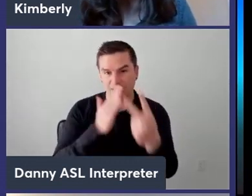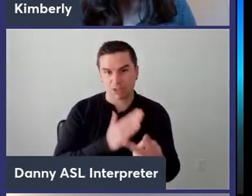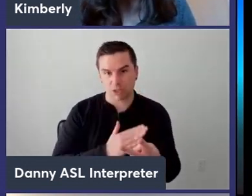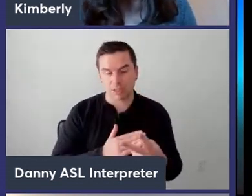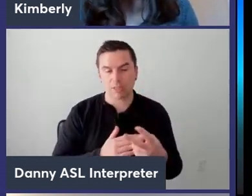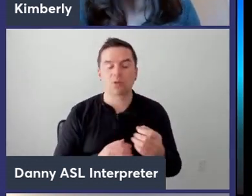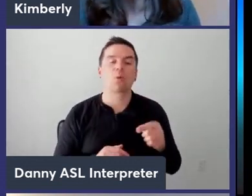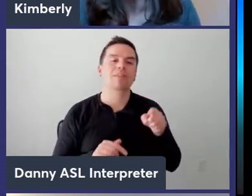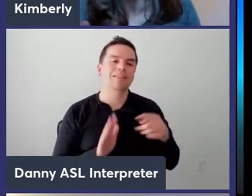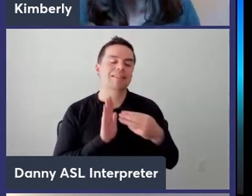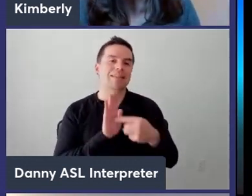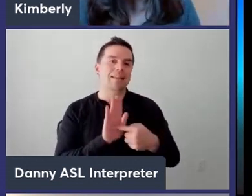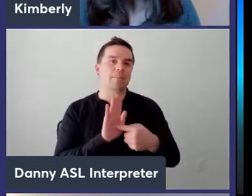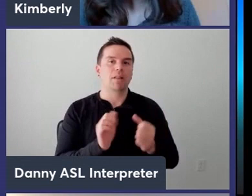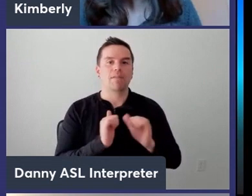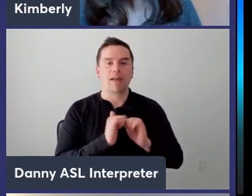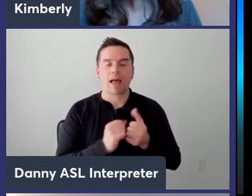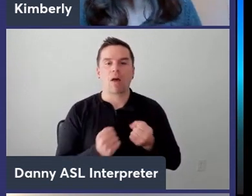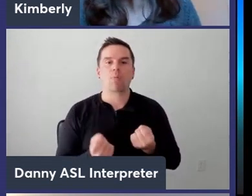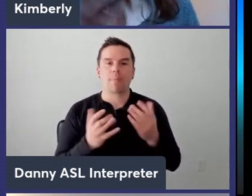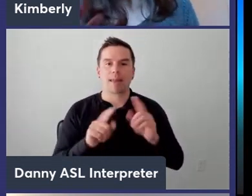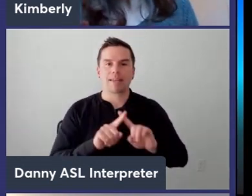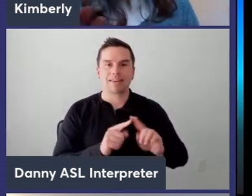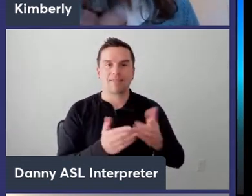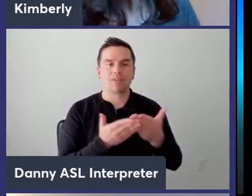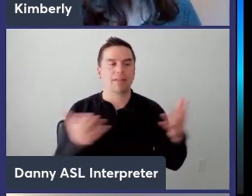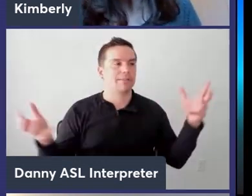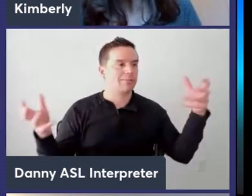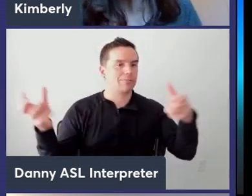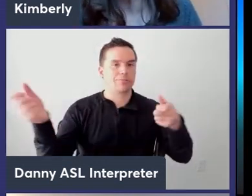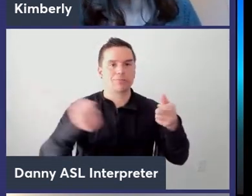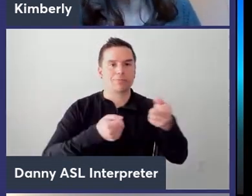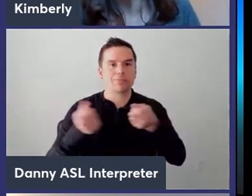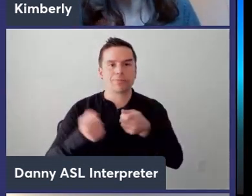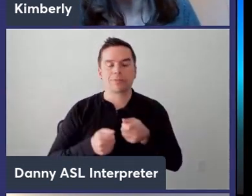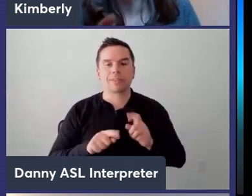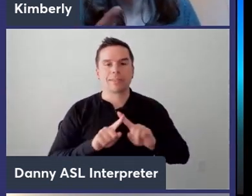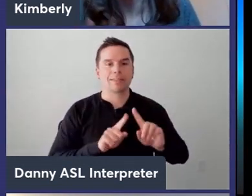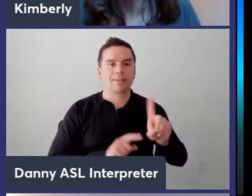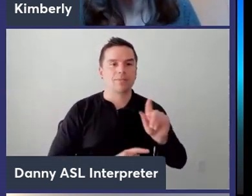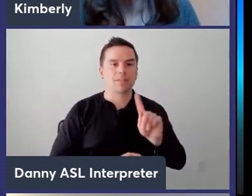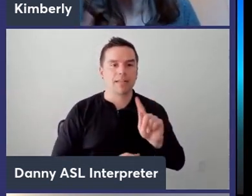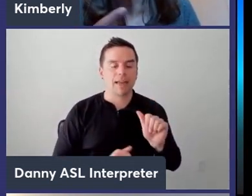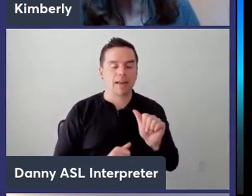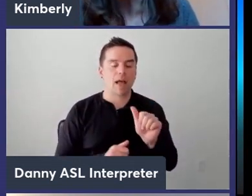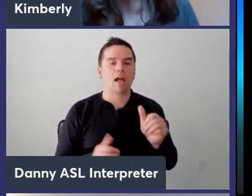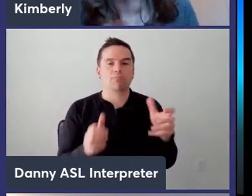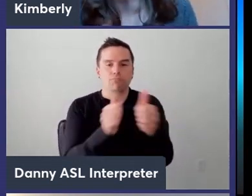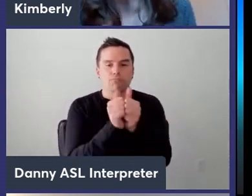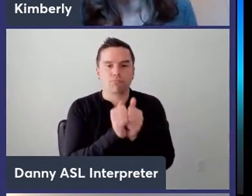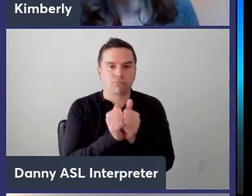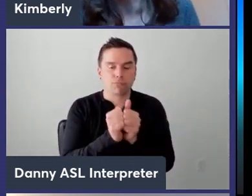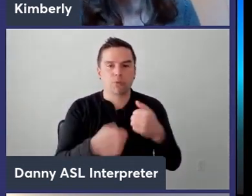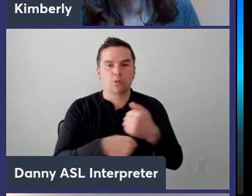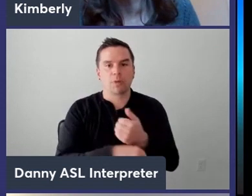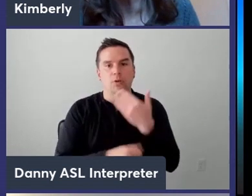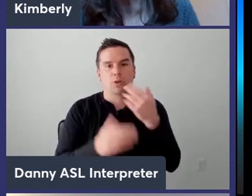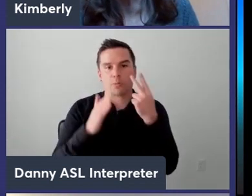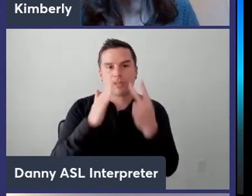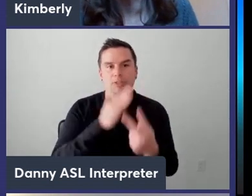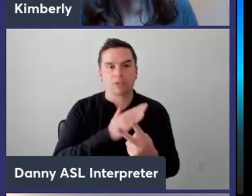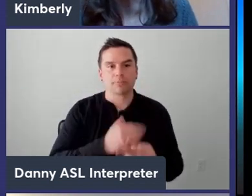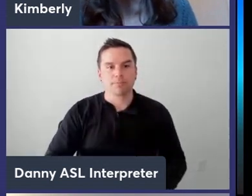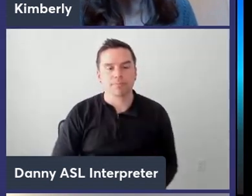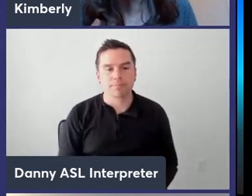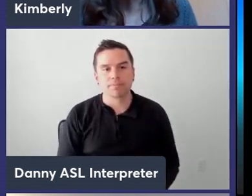able to generate that prediction. And I just wanted to comment on a couple of the additional capabilities in SageMaker that helped use cases like this come